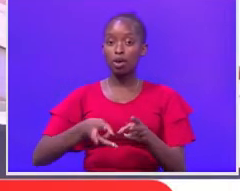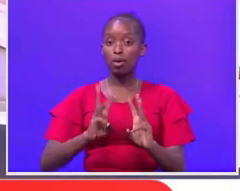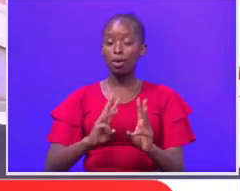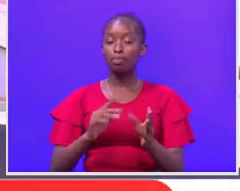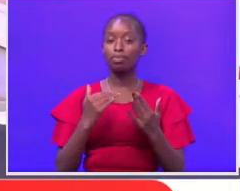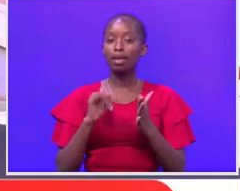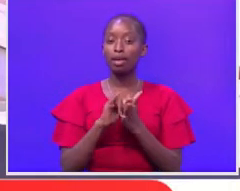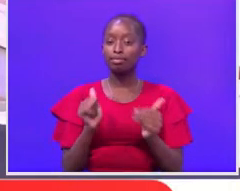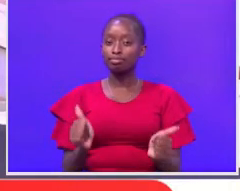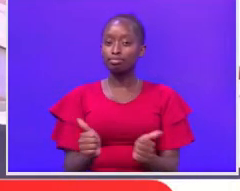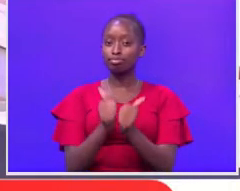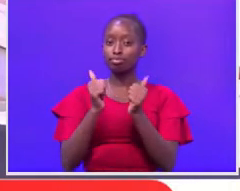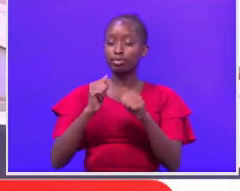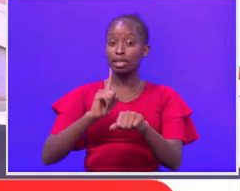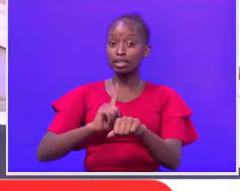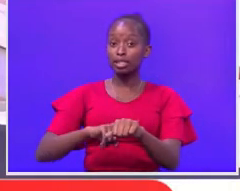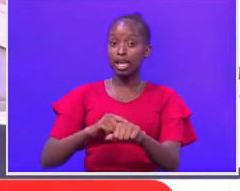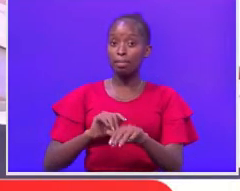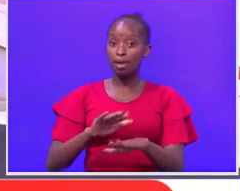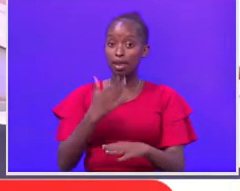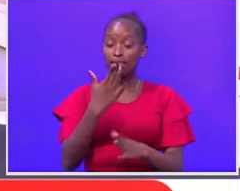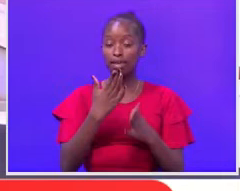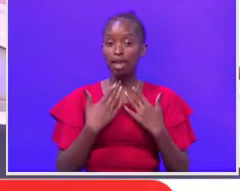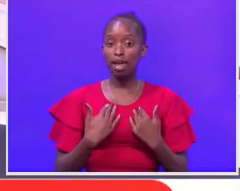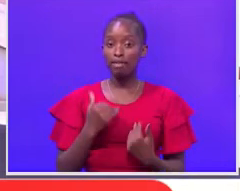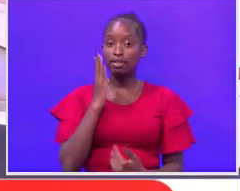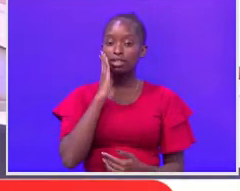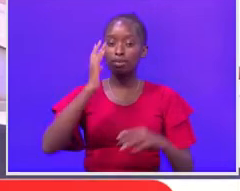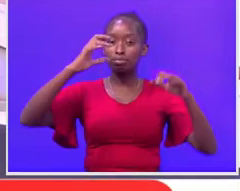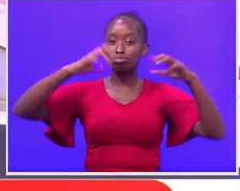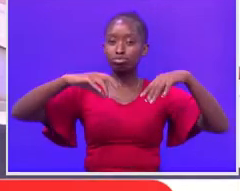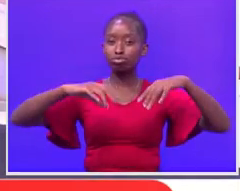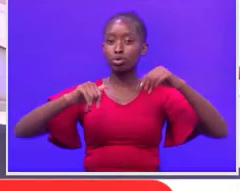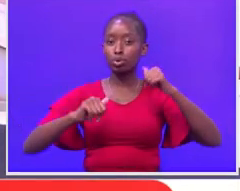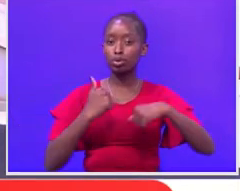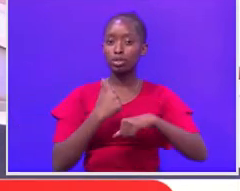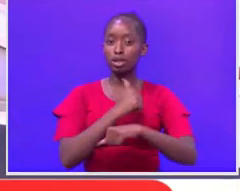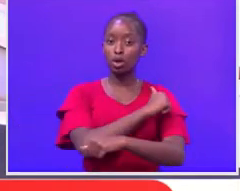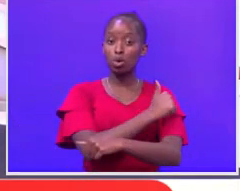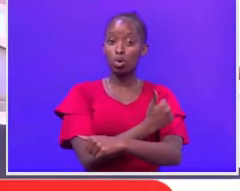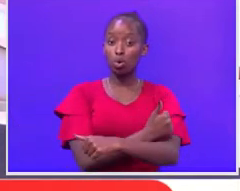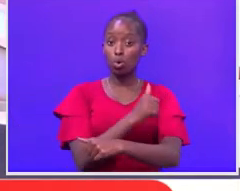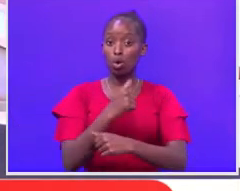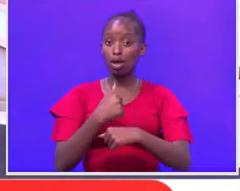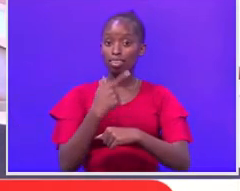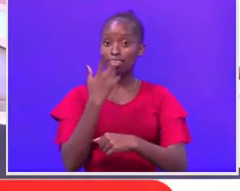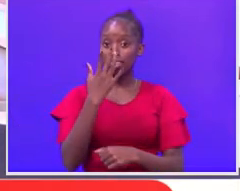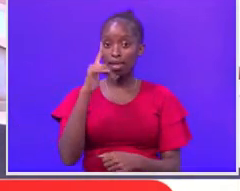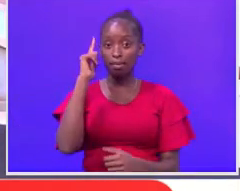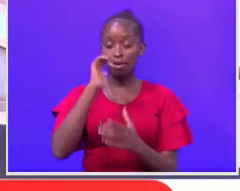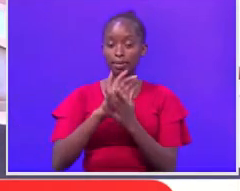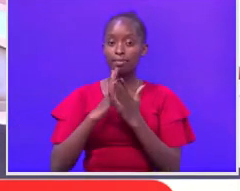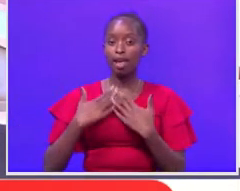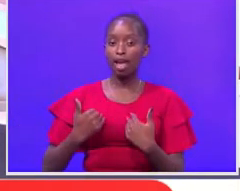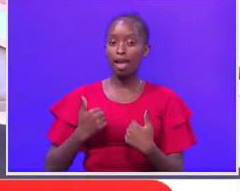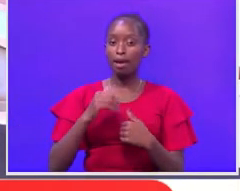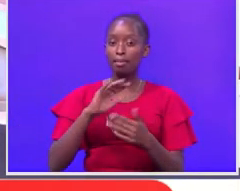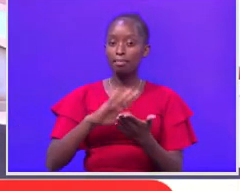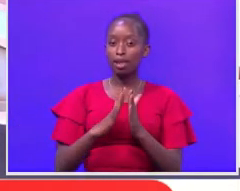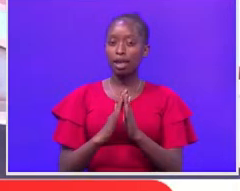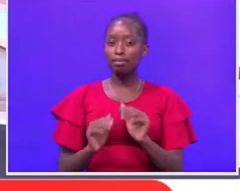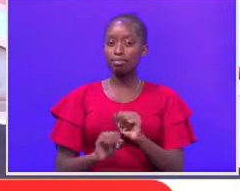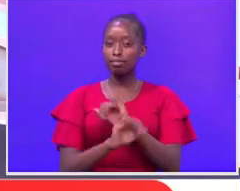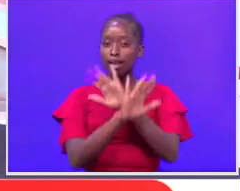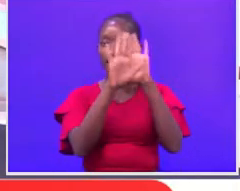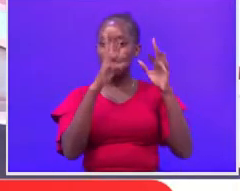happened at a time the area was experiencing heavy rains that authorities believe limited visibility for drivers.